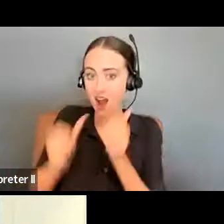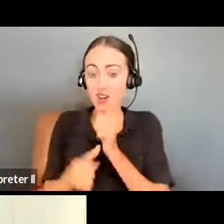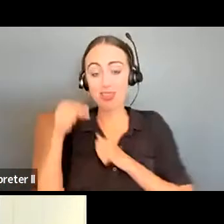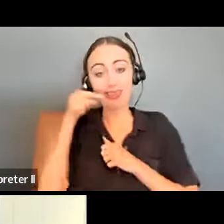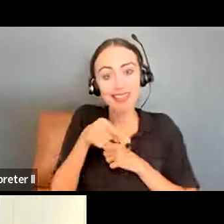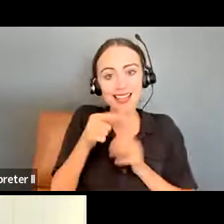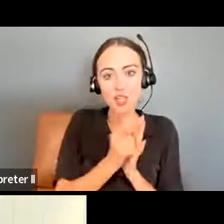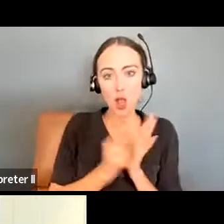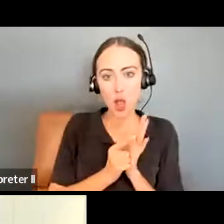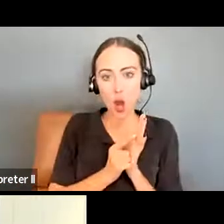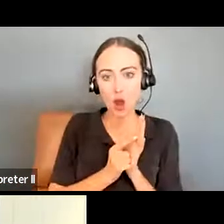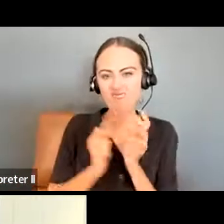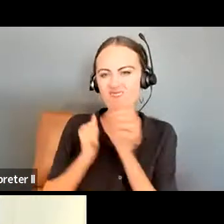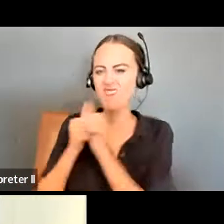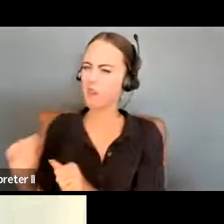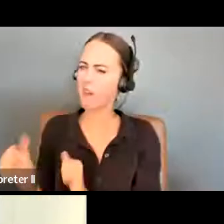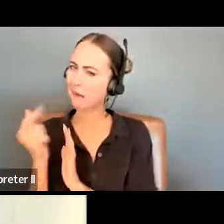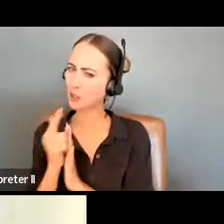on an earlier law.